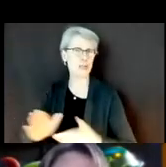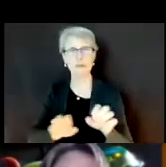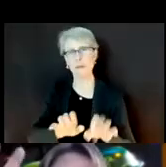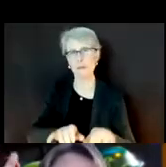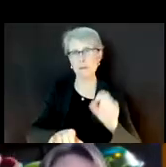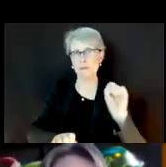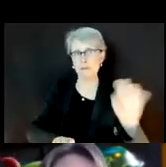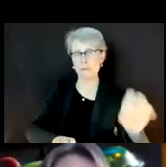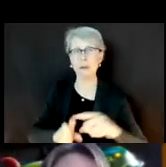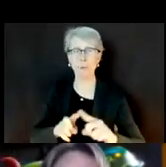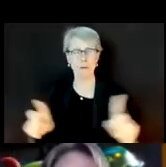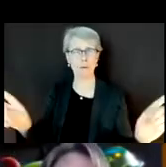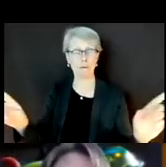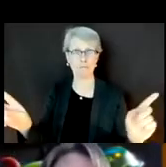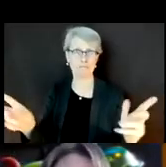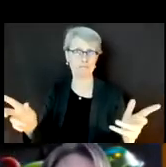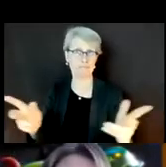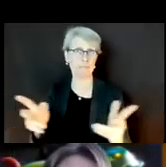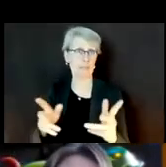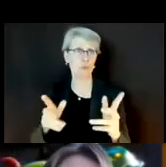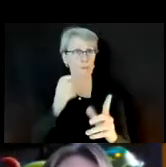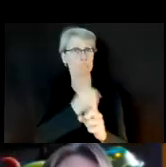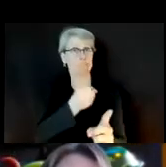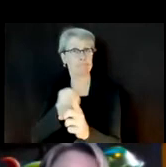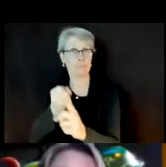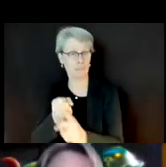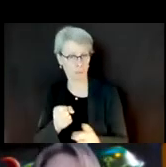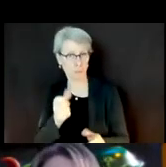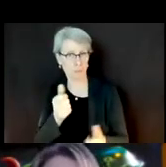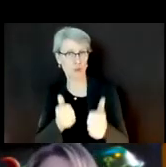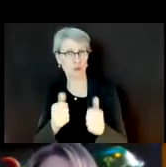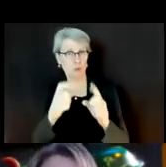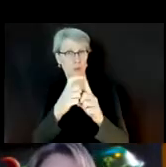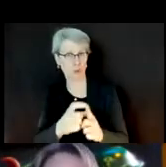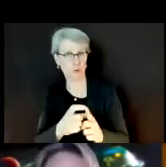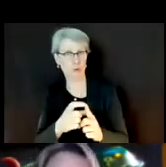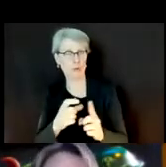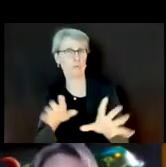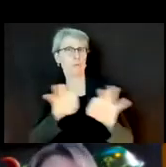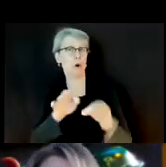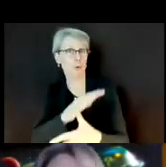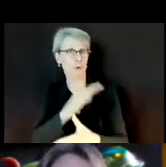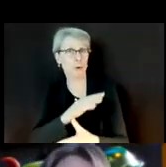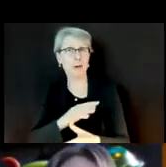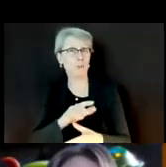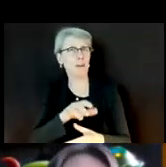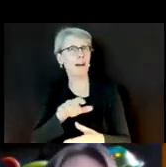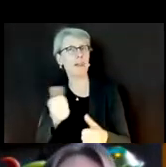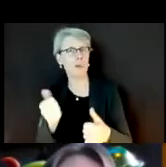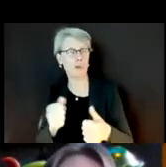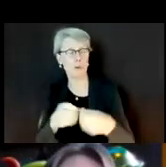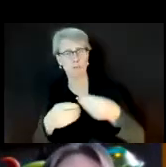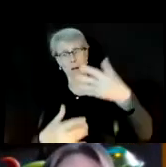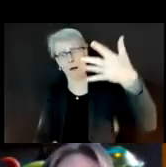interest. So you'll get data on the phrases you put in, but you'll also get like another 1,000 suggestions